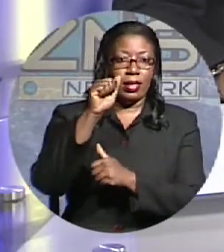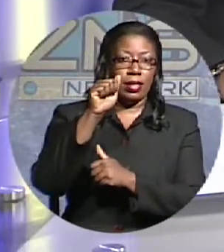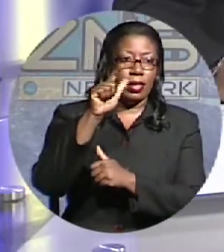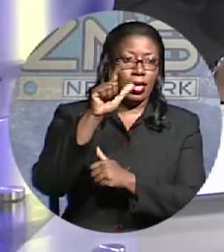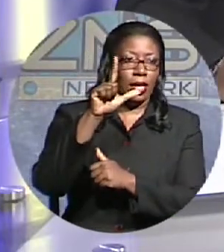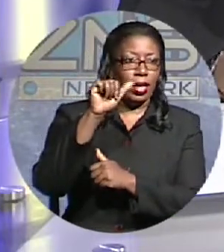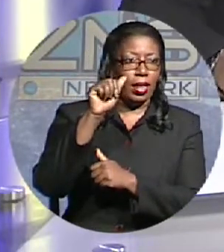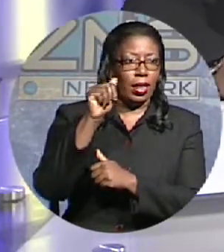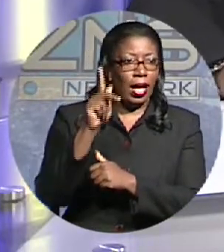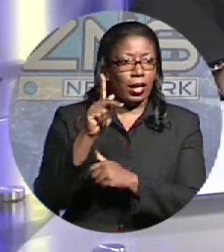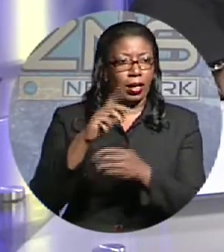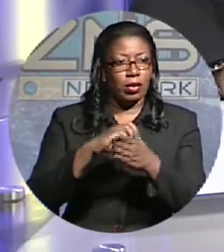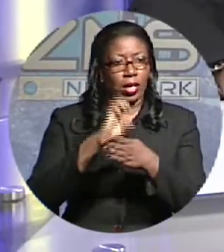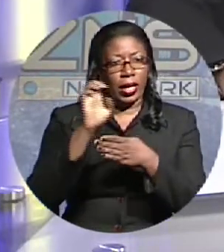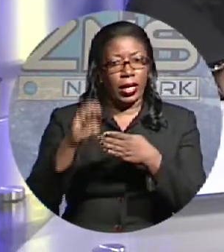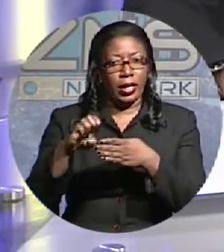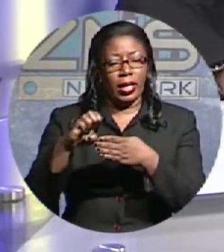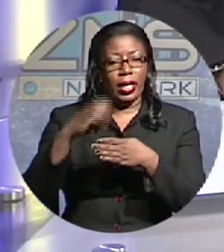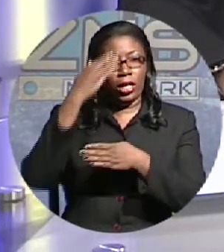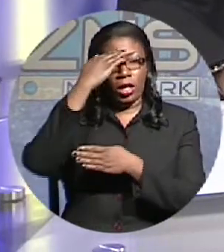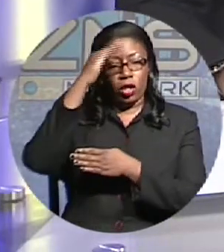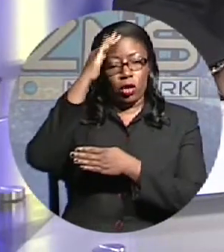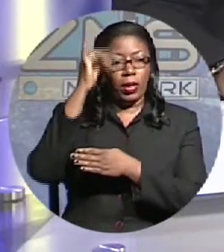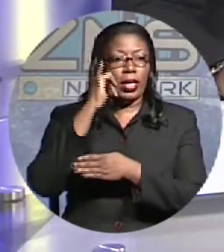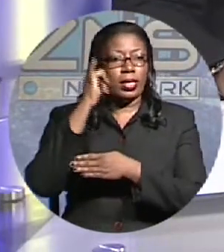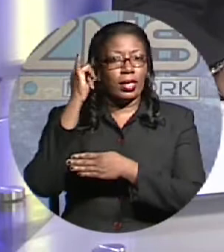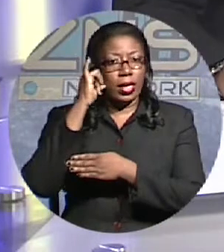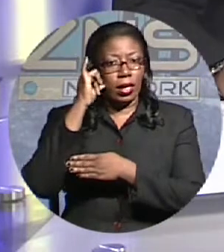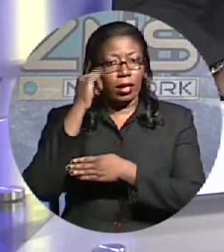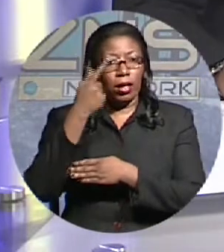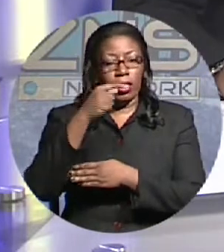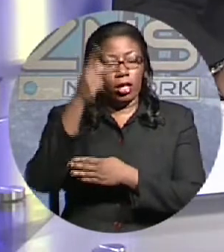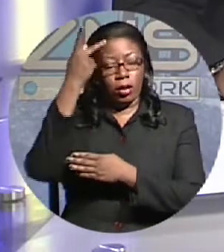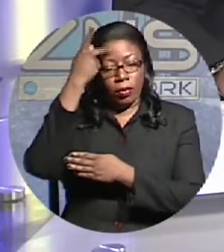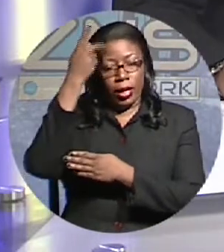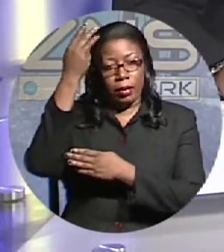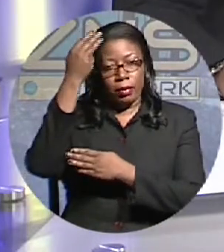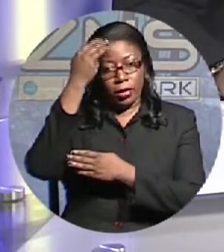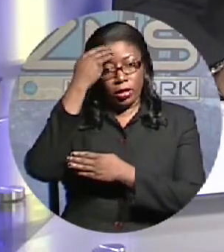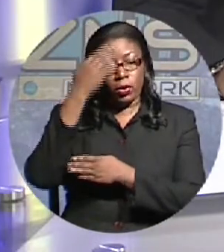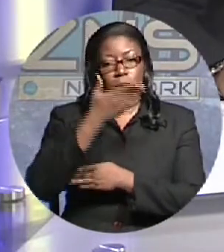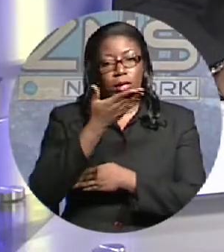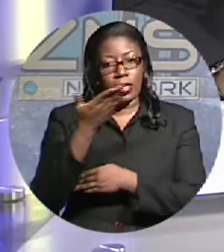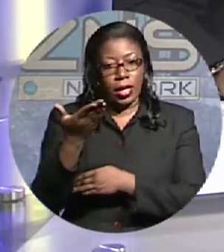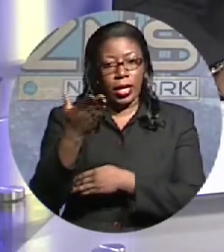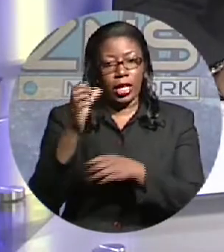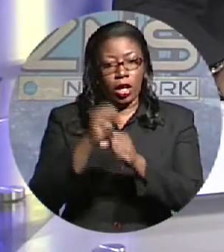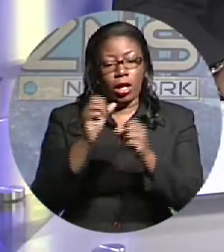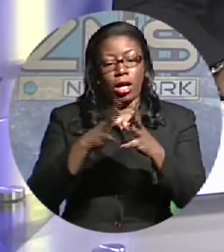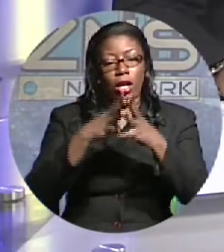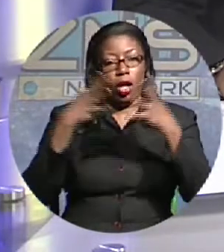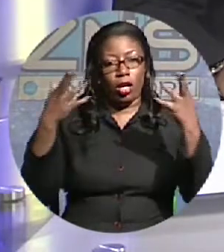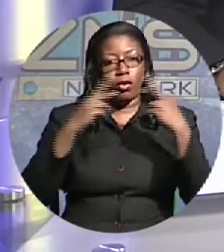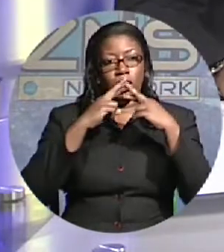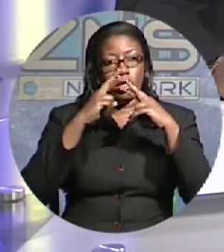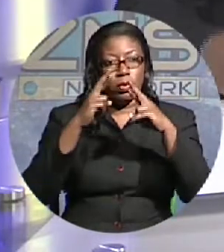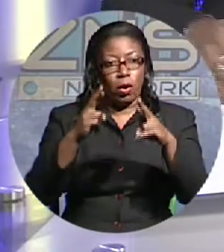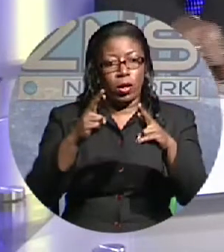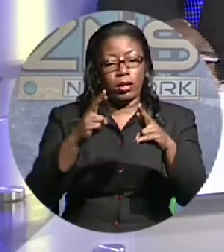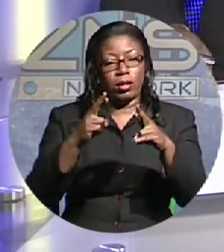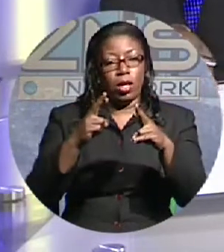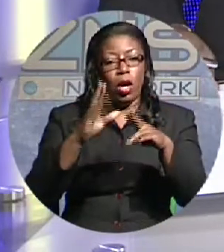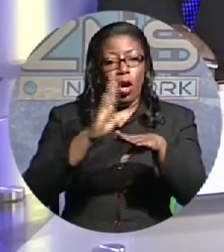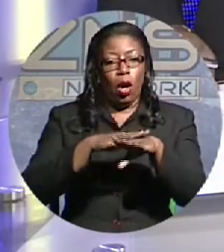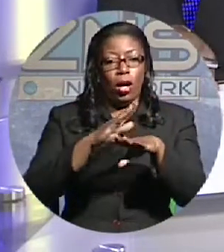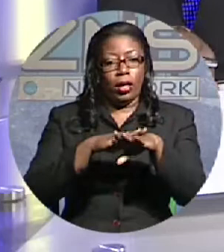end in Cuba yesterday. Well, the country's prime minister was there and received a huge response on issues that are critical to the